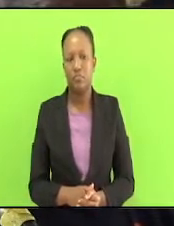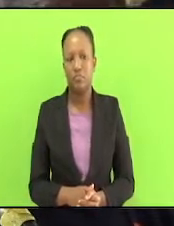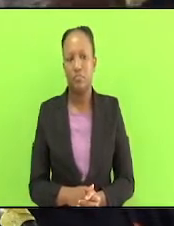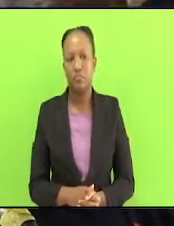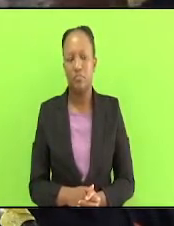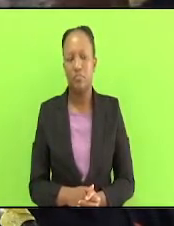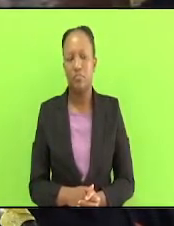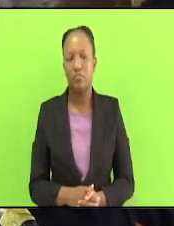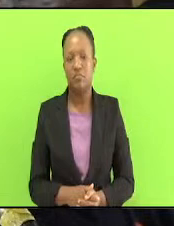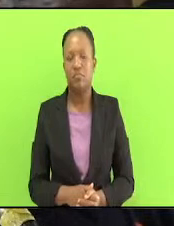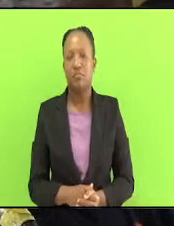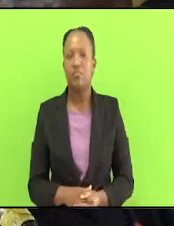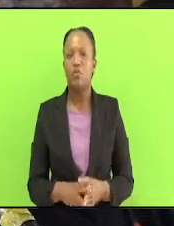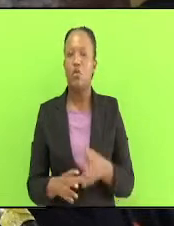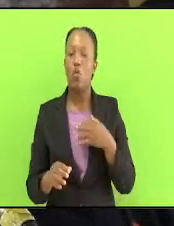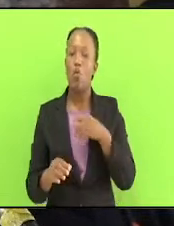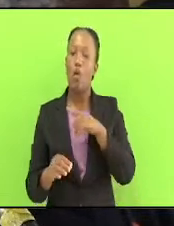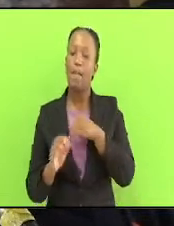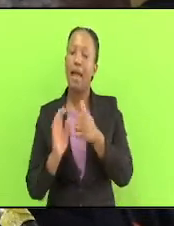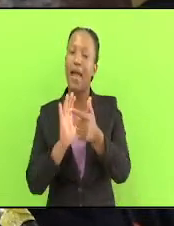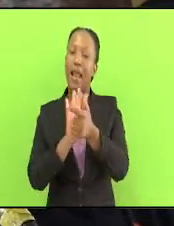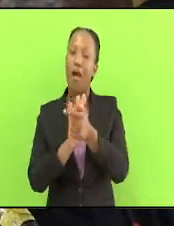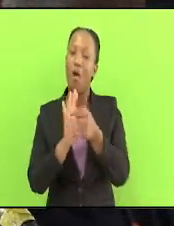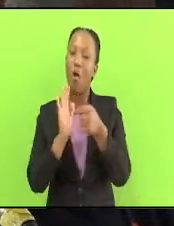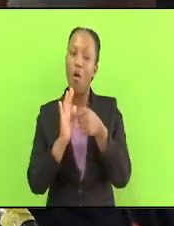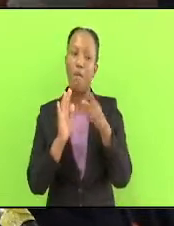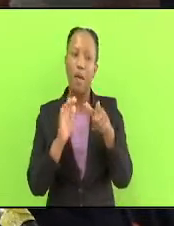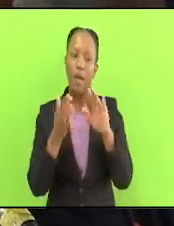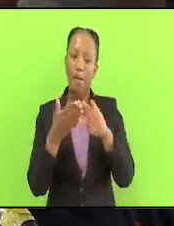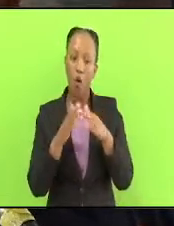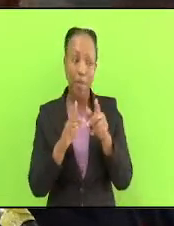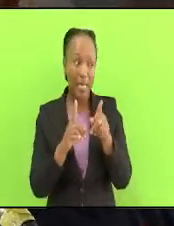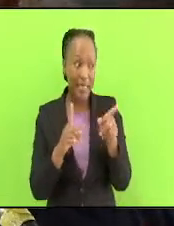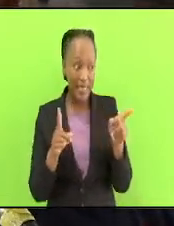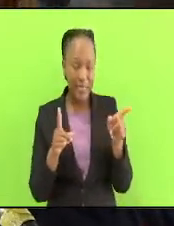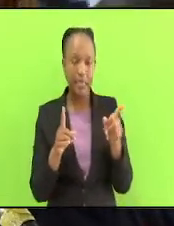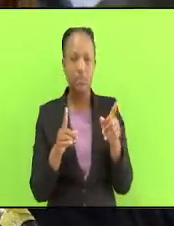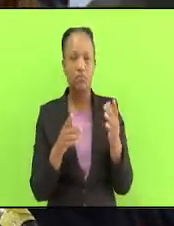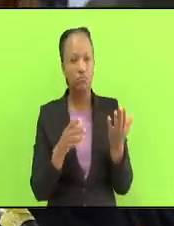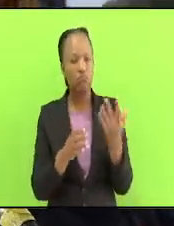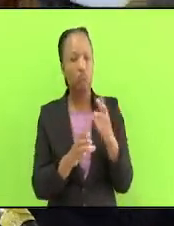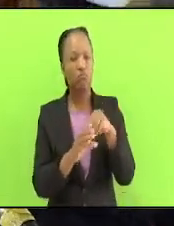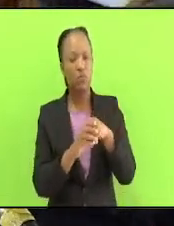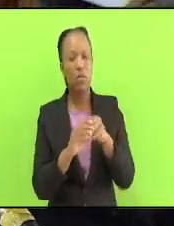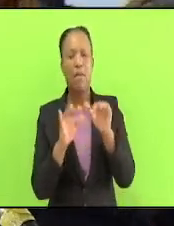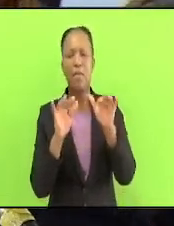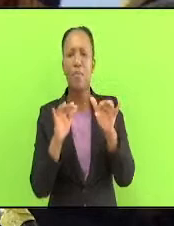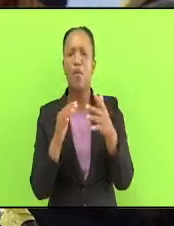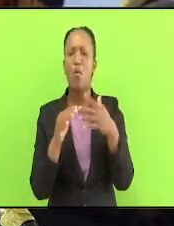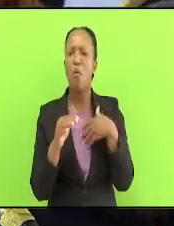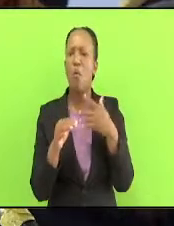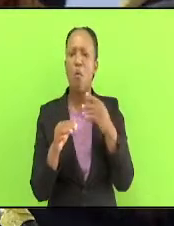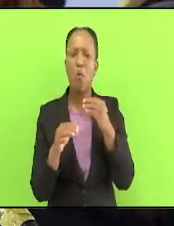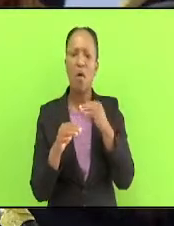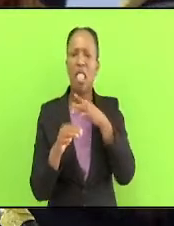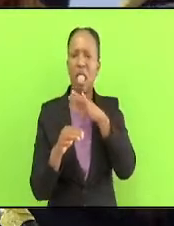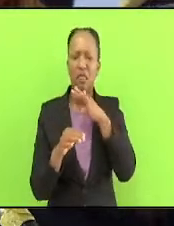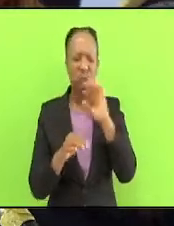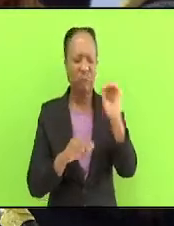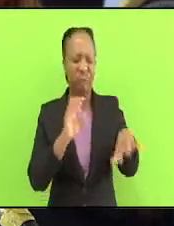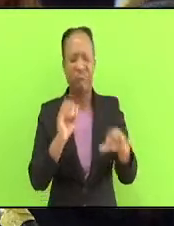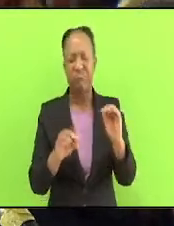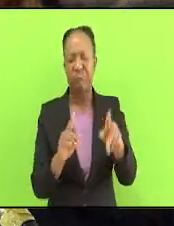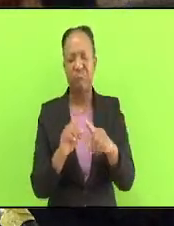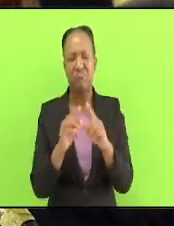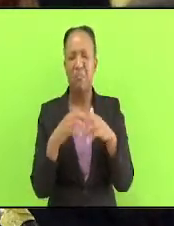down to the people on the ground who must implement it, the people who are actually polluting, the people who are actually creating the climate